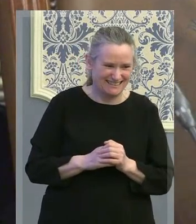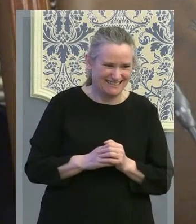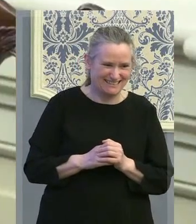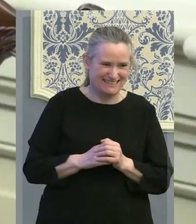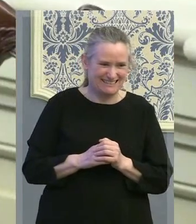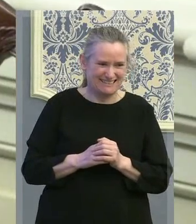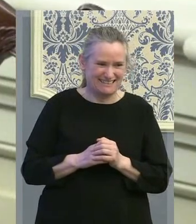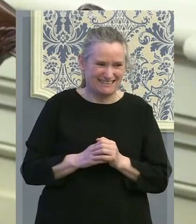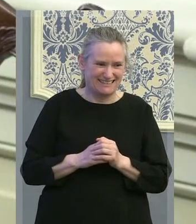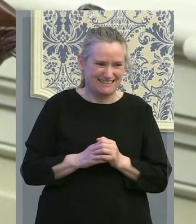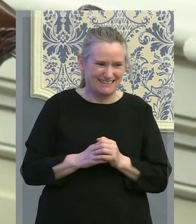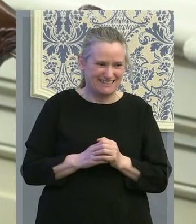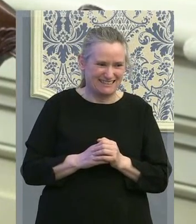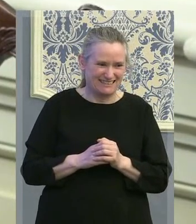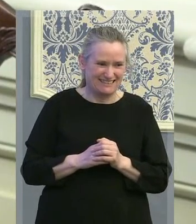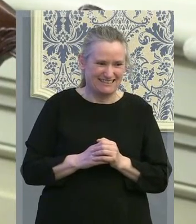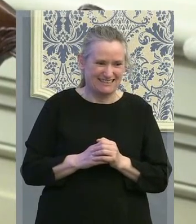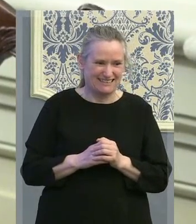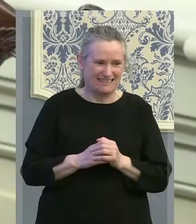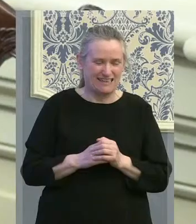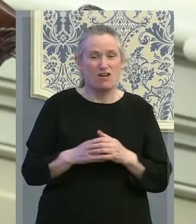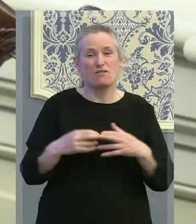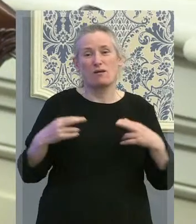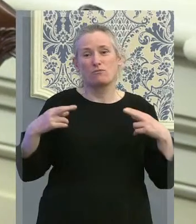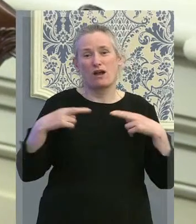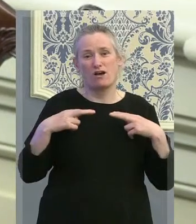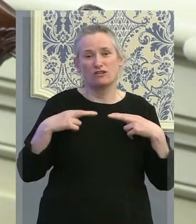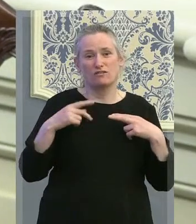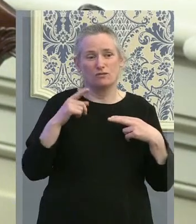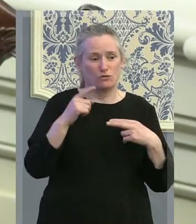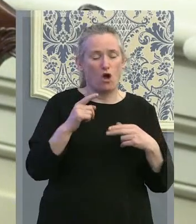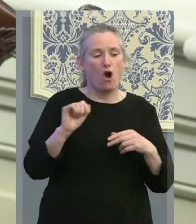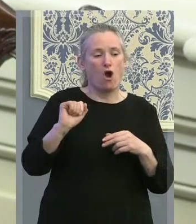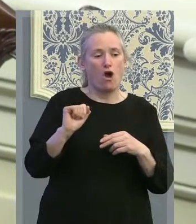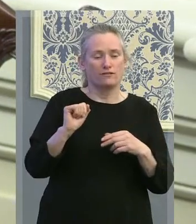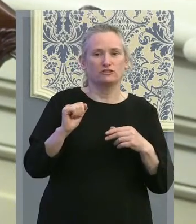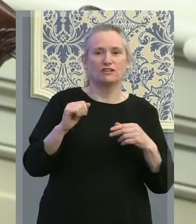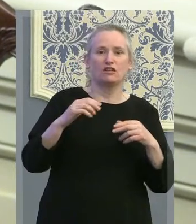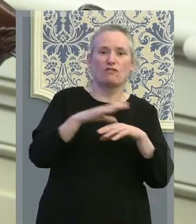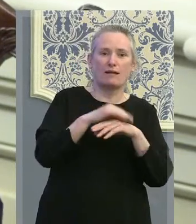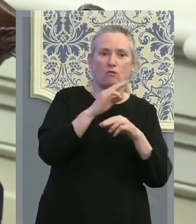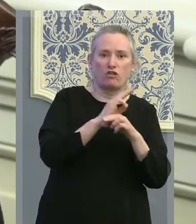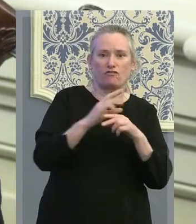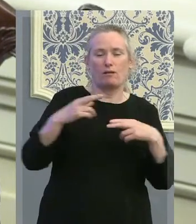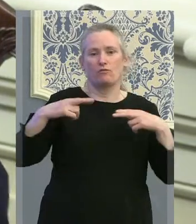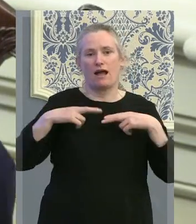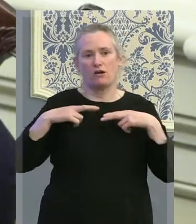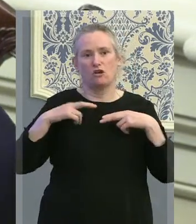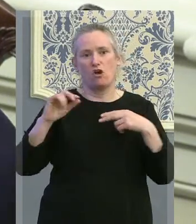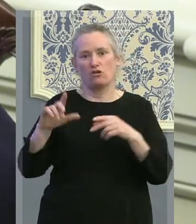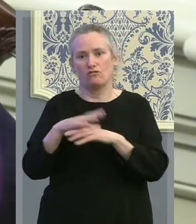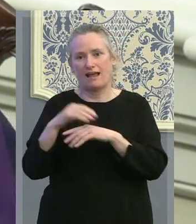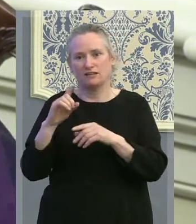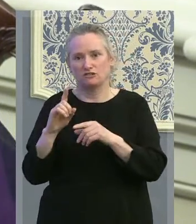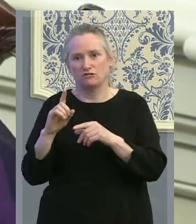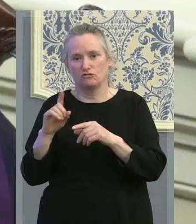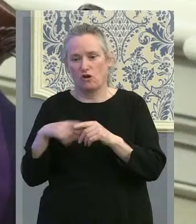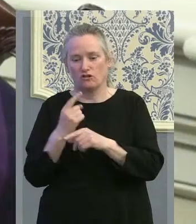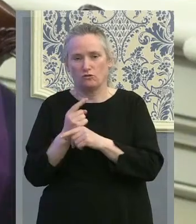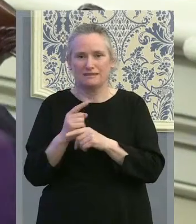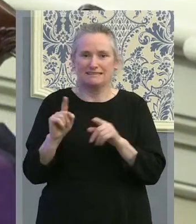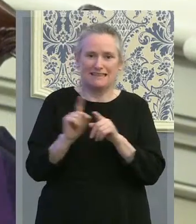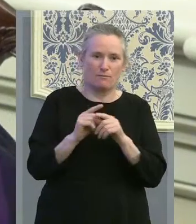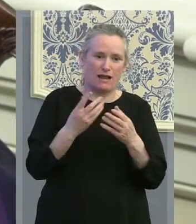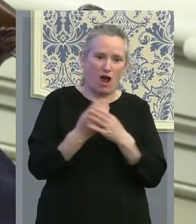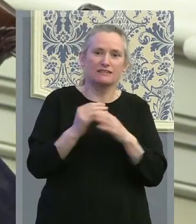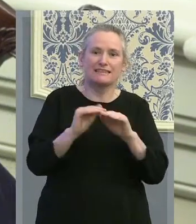She said that she was enormously proud to think that her granddaughter has shared a stage in Glastonbury with Waterford person